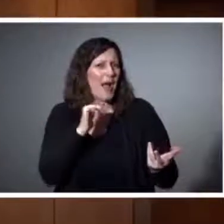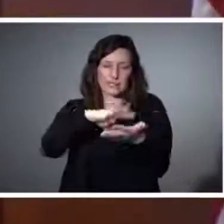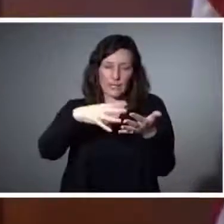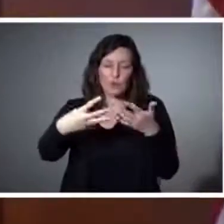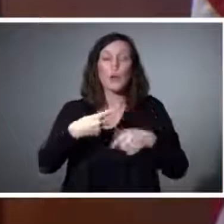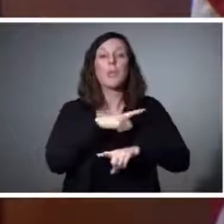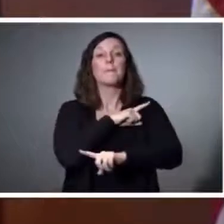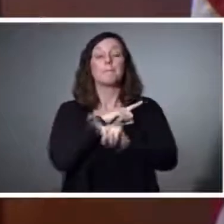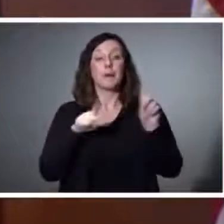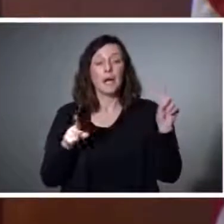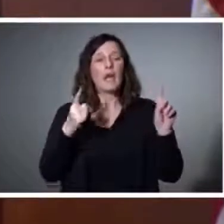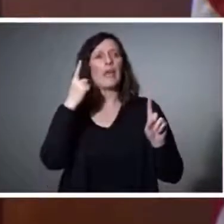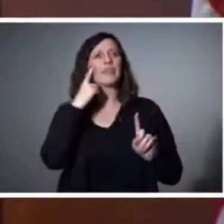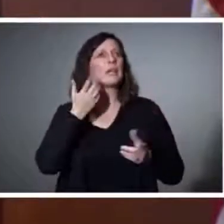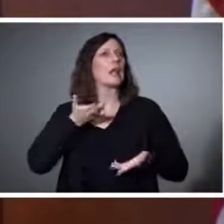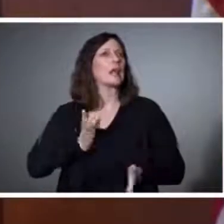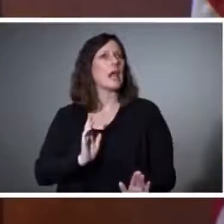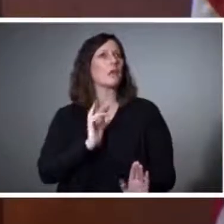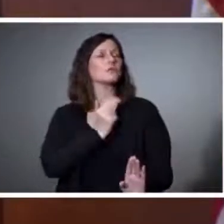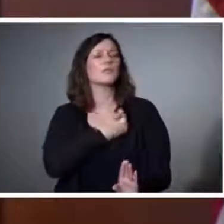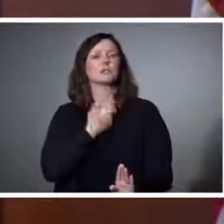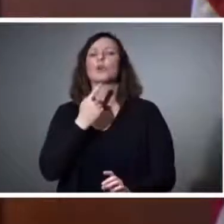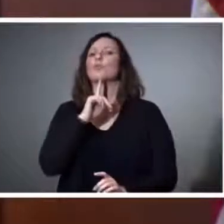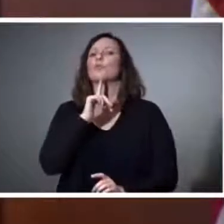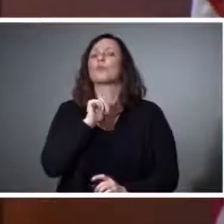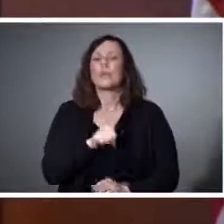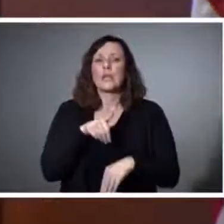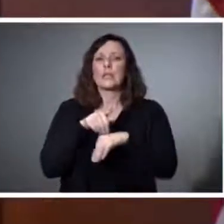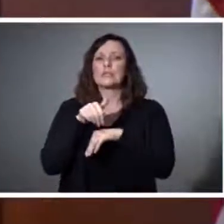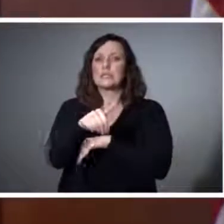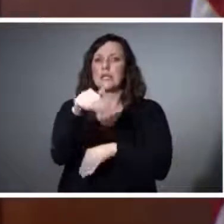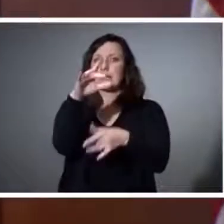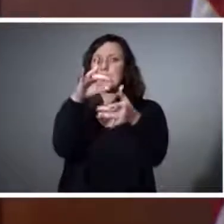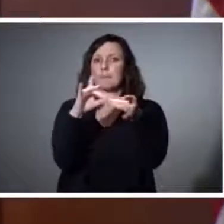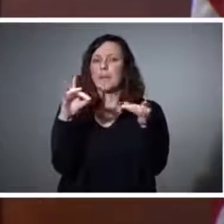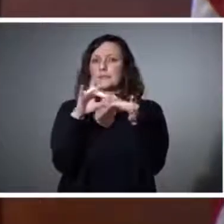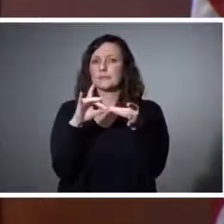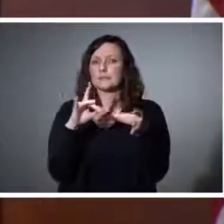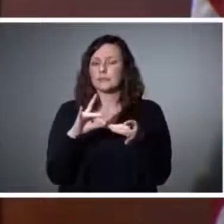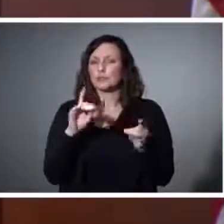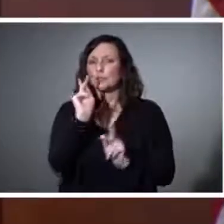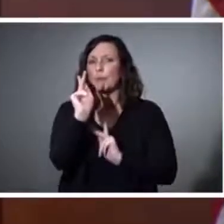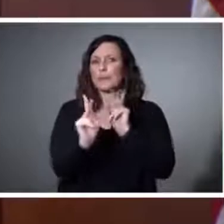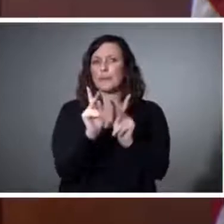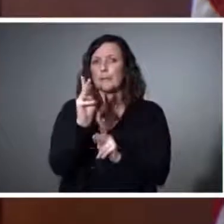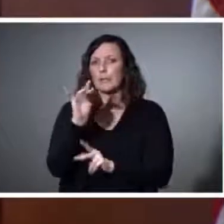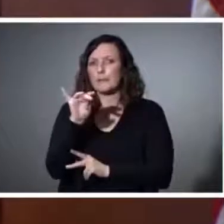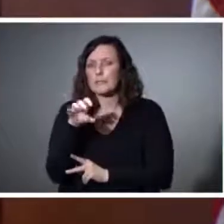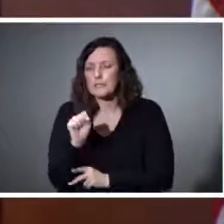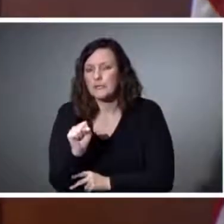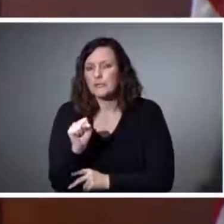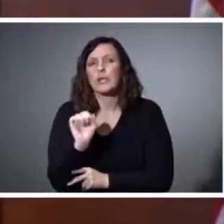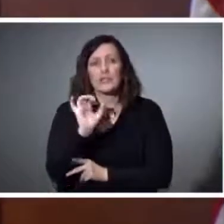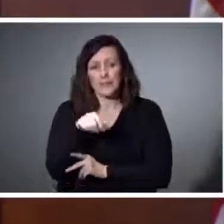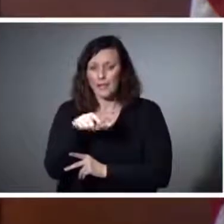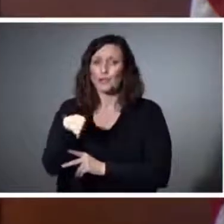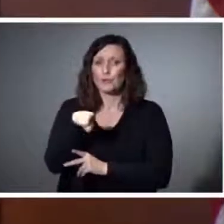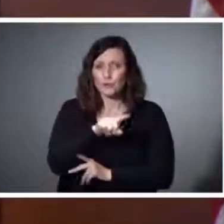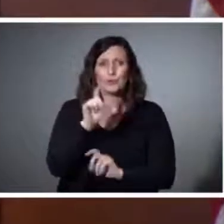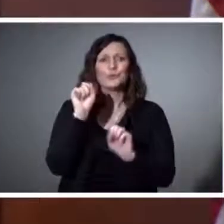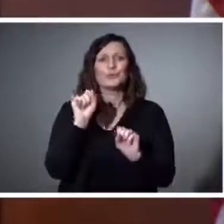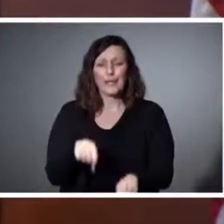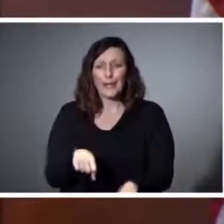with the order? It allows us to really send a message to the people of Mississippi that you can